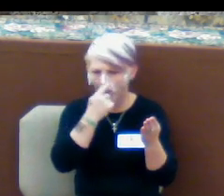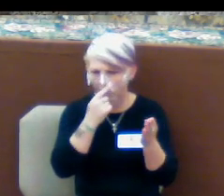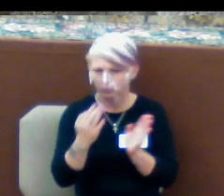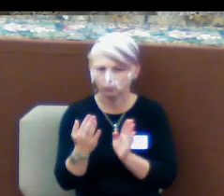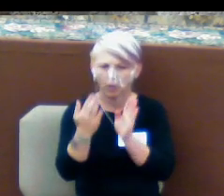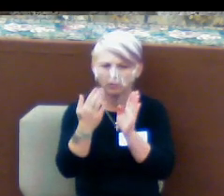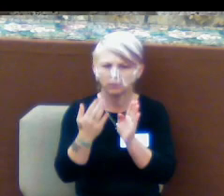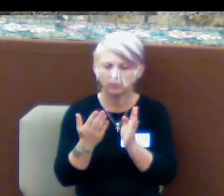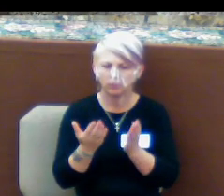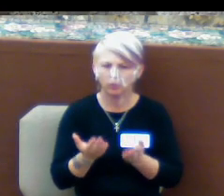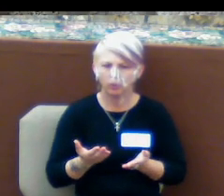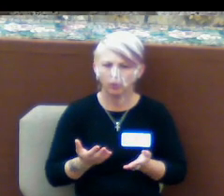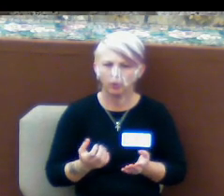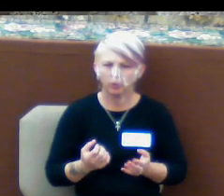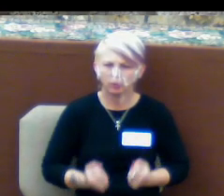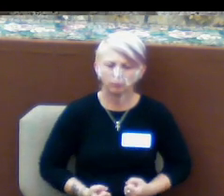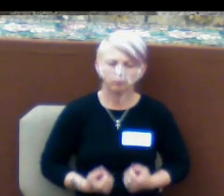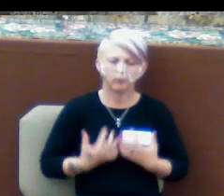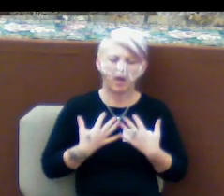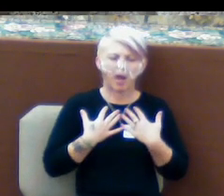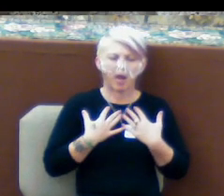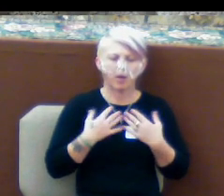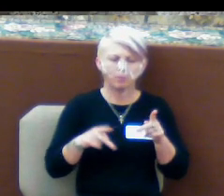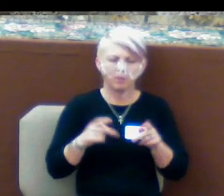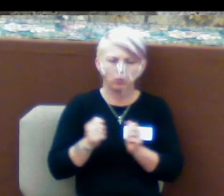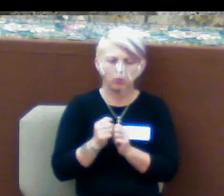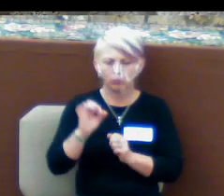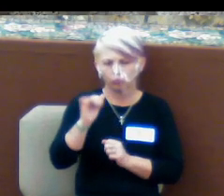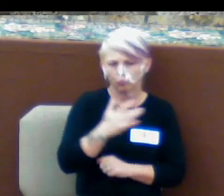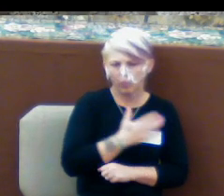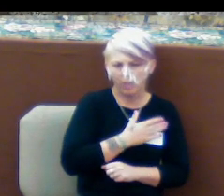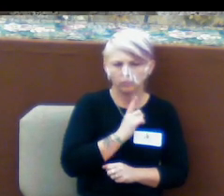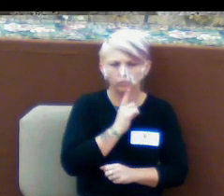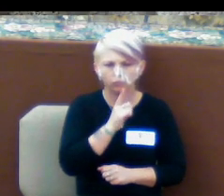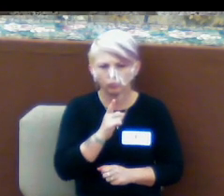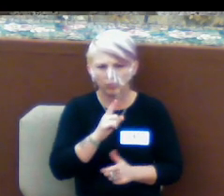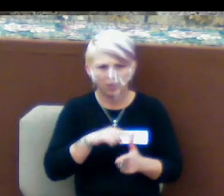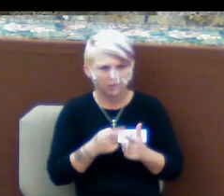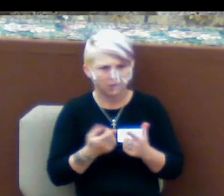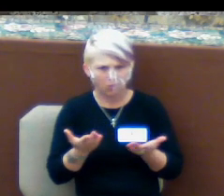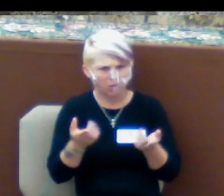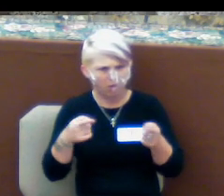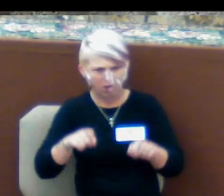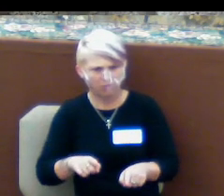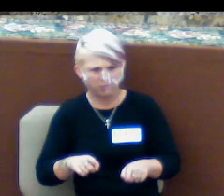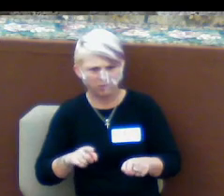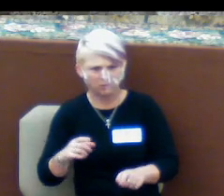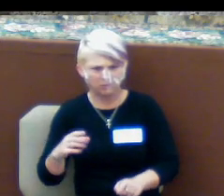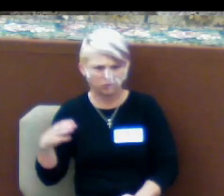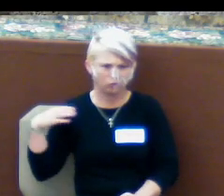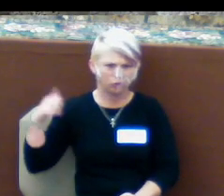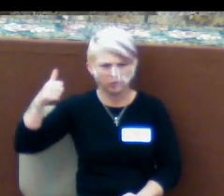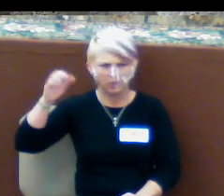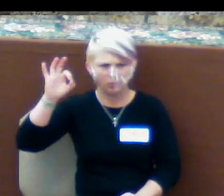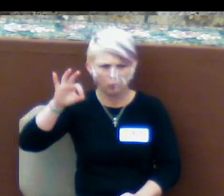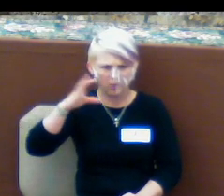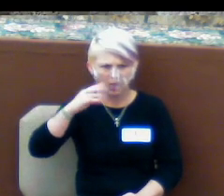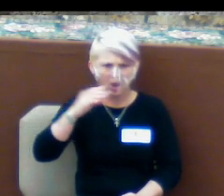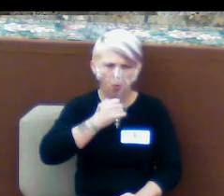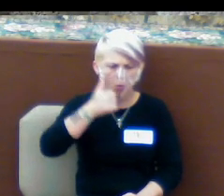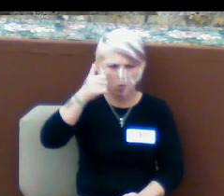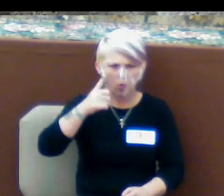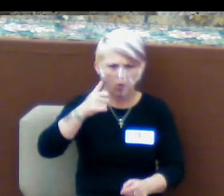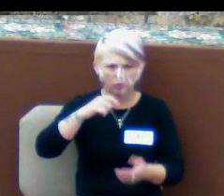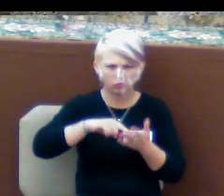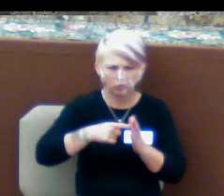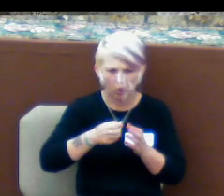about a life that was full of grace and truth. Then what happened? The chief priests and elders began to